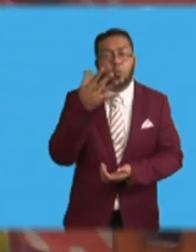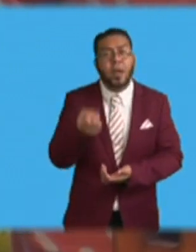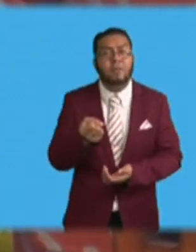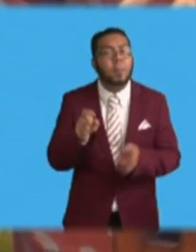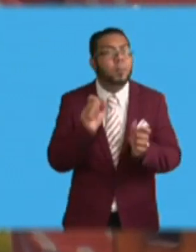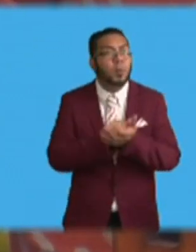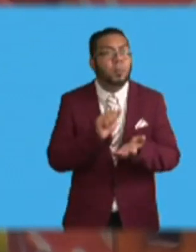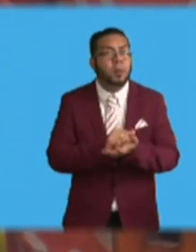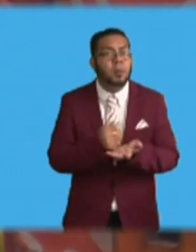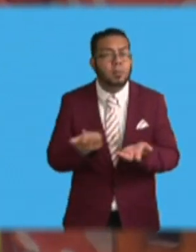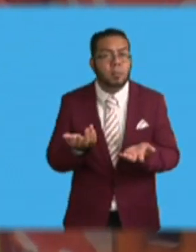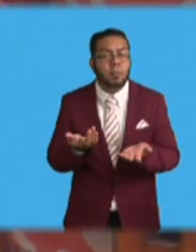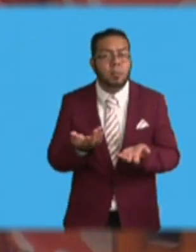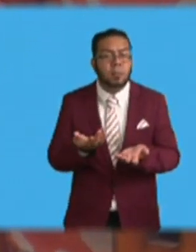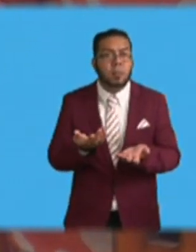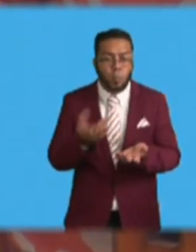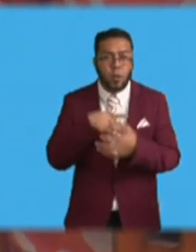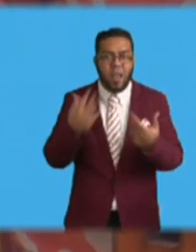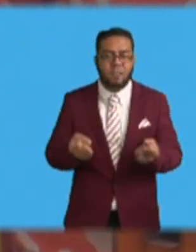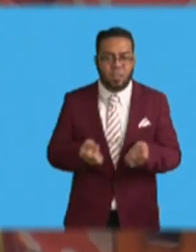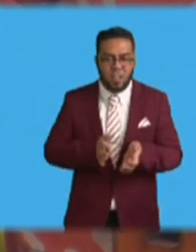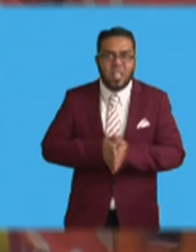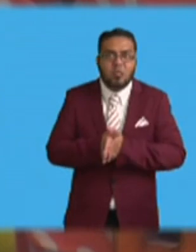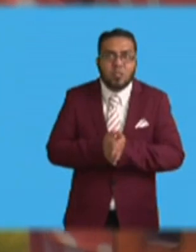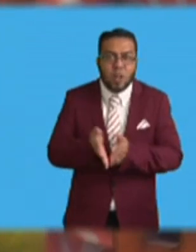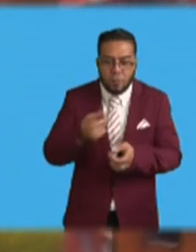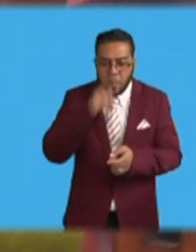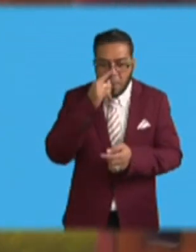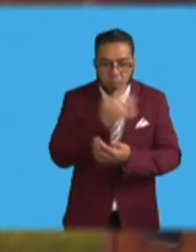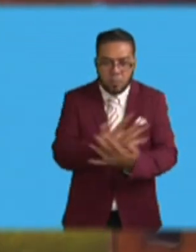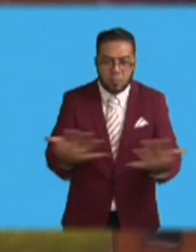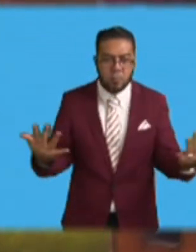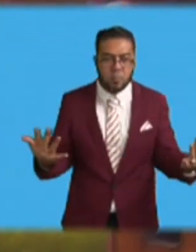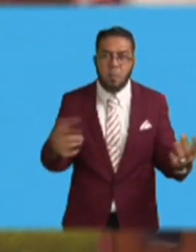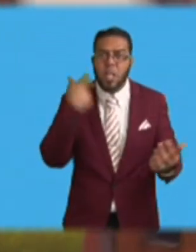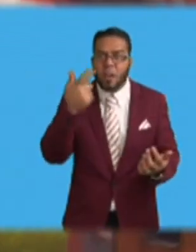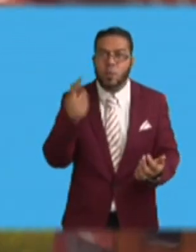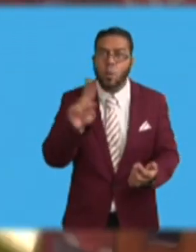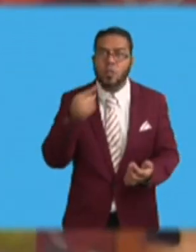like this, because I believe after all, we have the interest of our people at heart. So Madam Speaker, I thank you for giving me time for this.